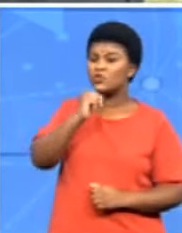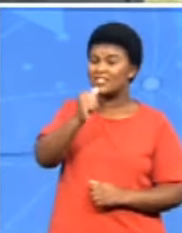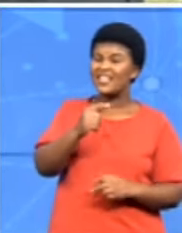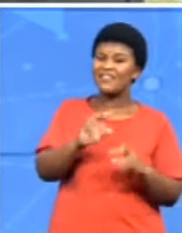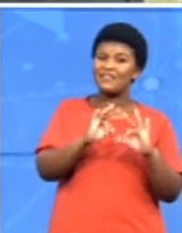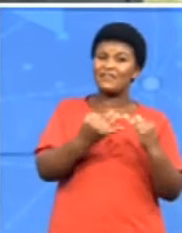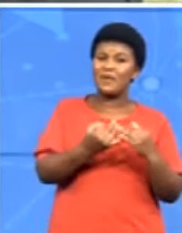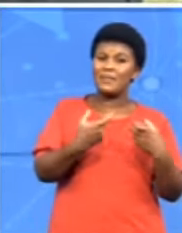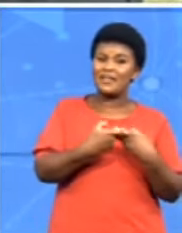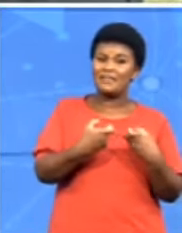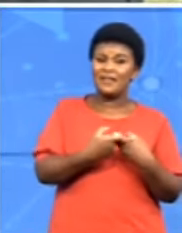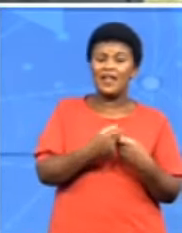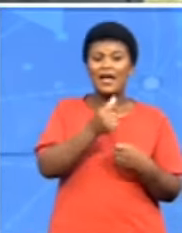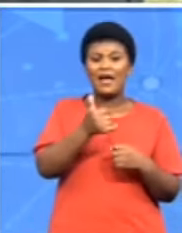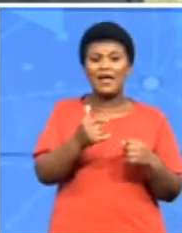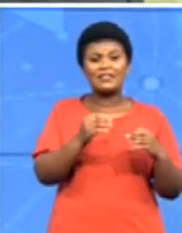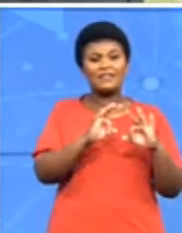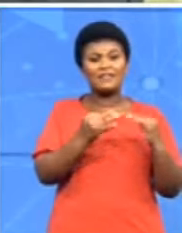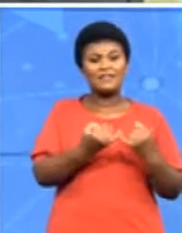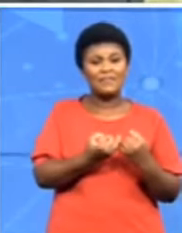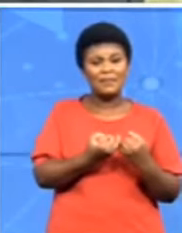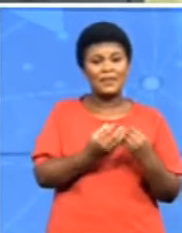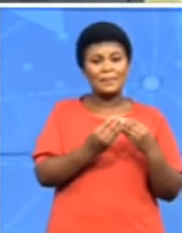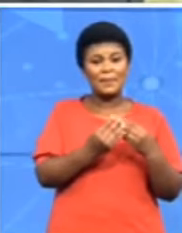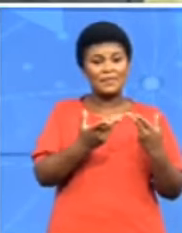been arrested. You know, some believe that the state has